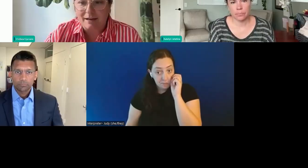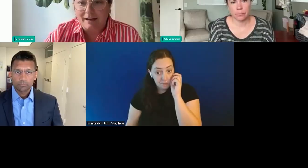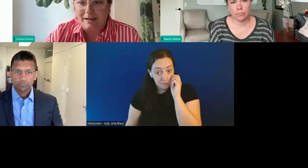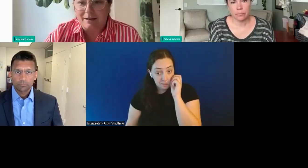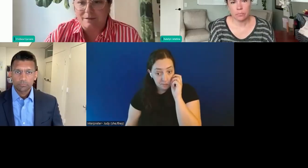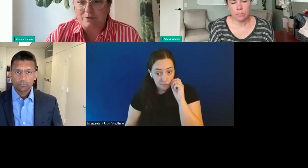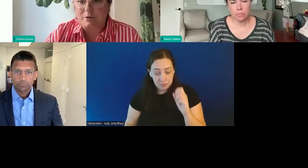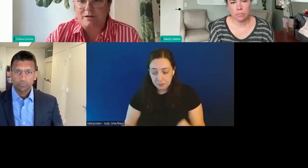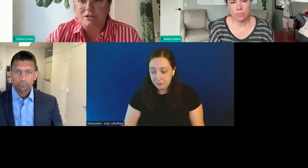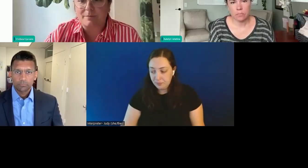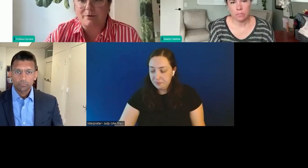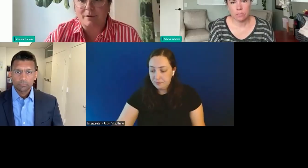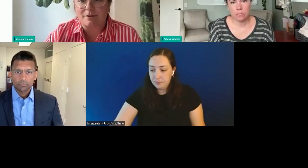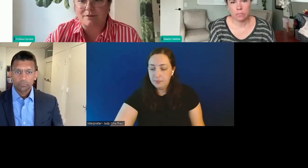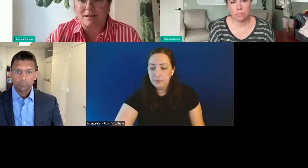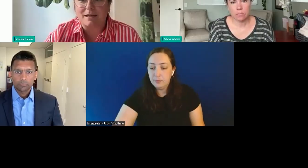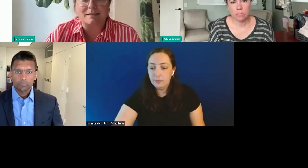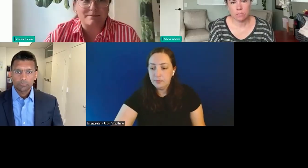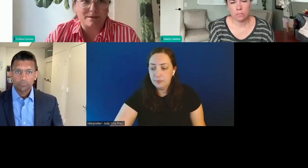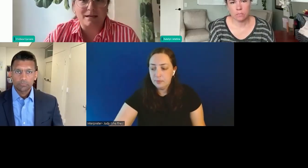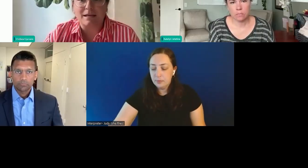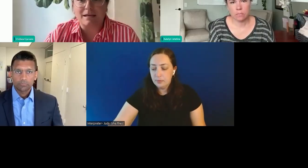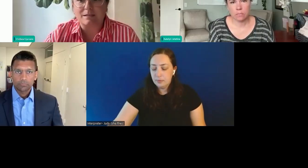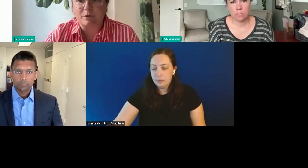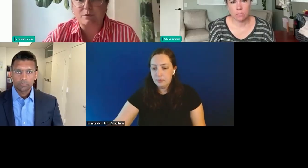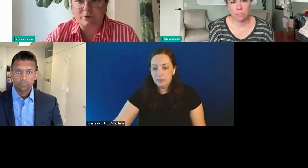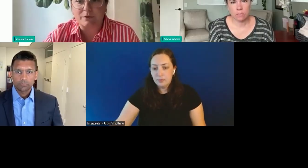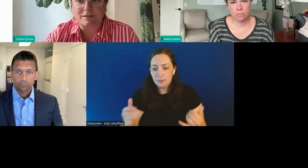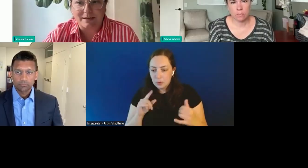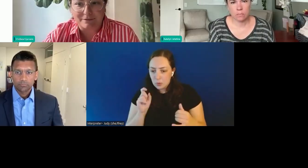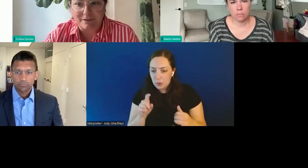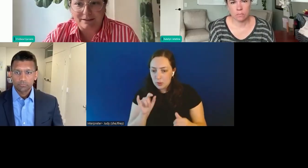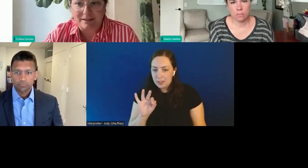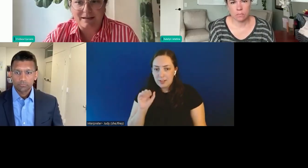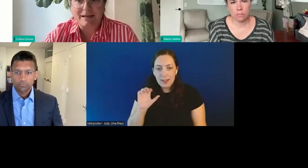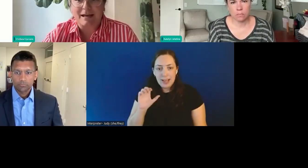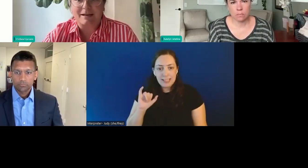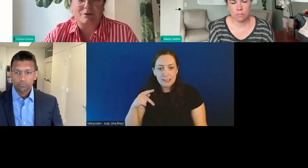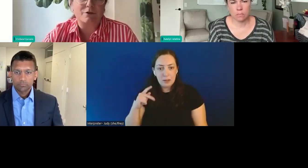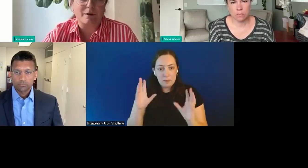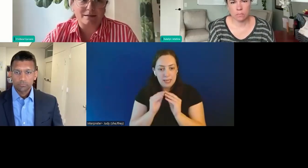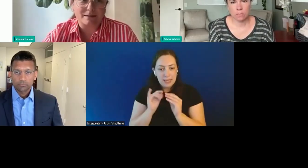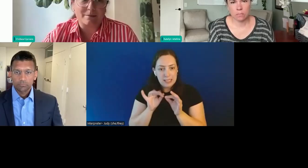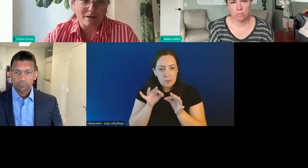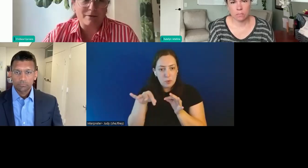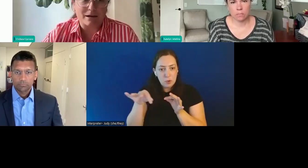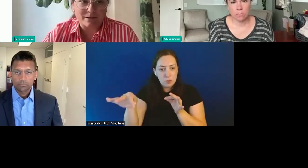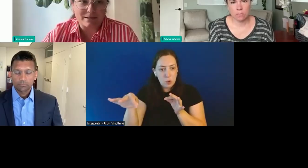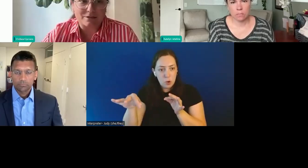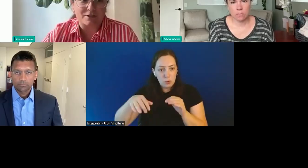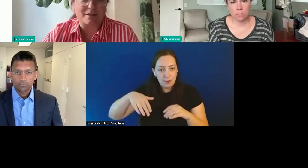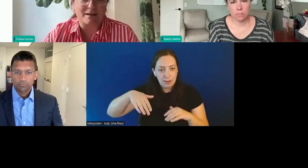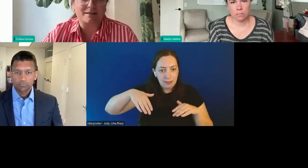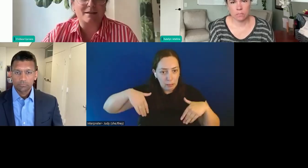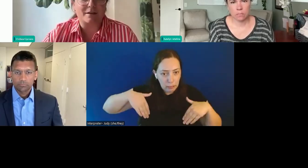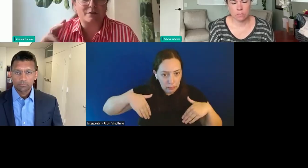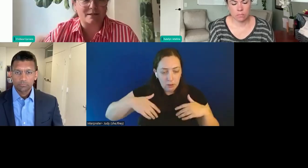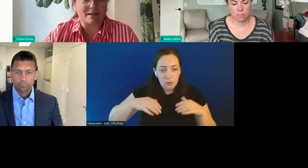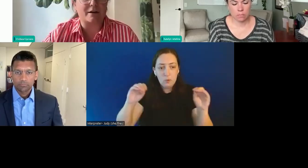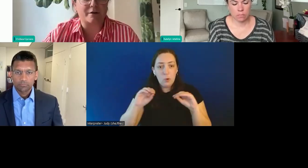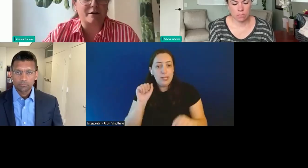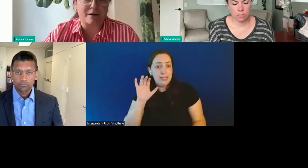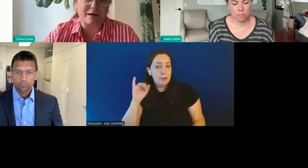chat. There was a question about whether if the ACIP meeting is postponed indefinitely and there's no ACIP recommendation, that is